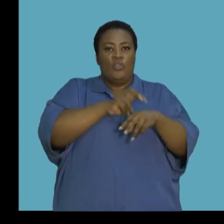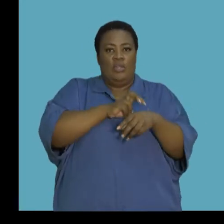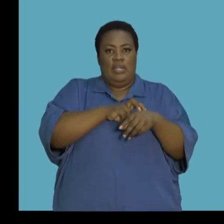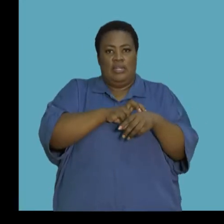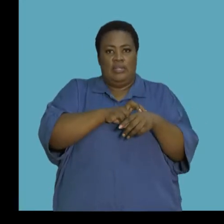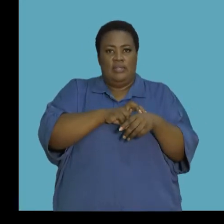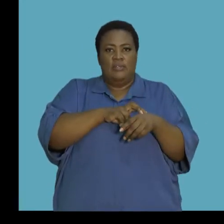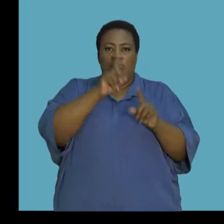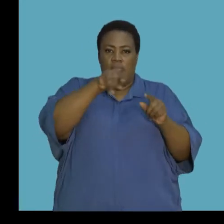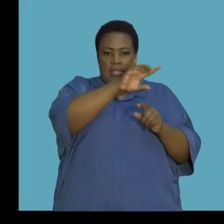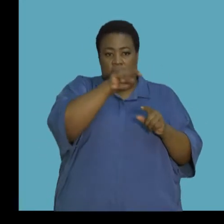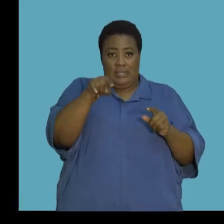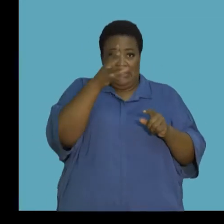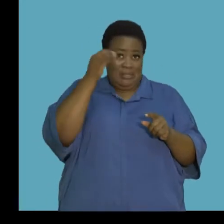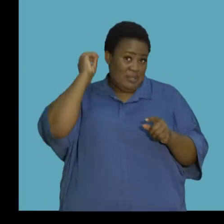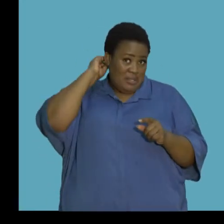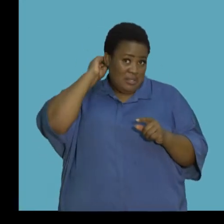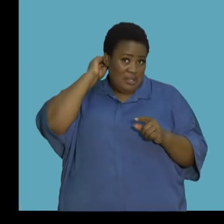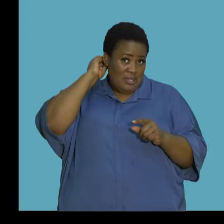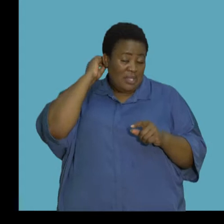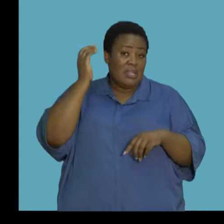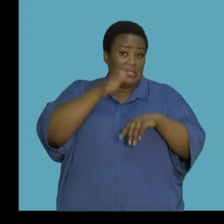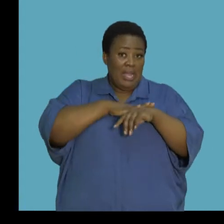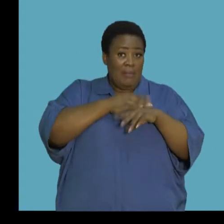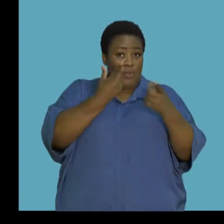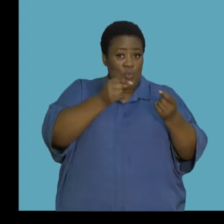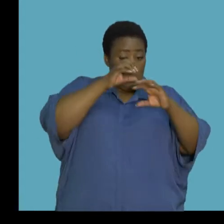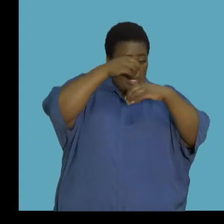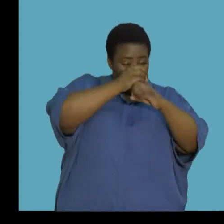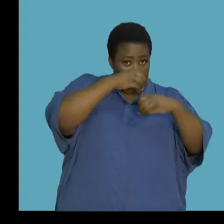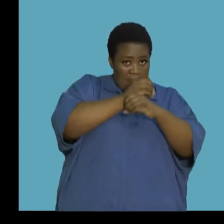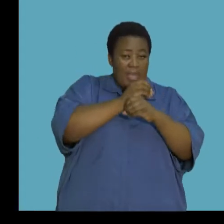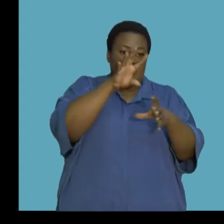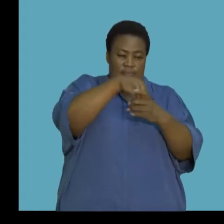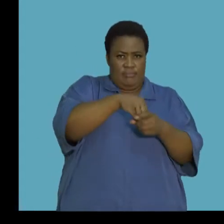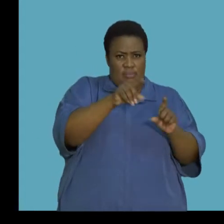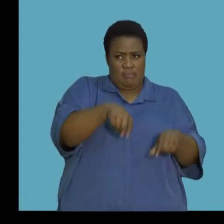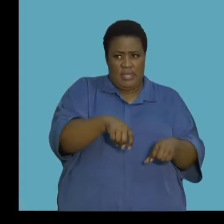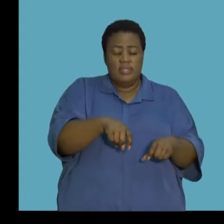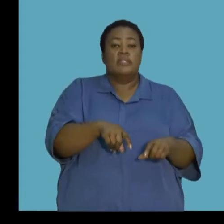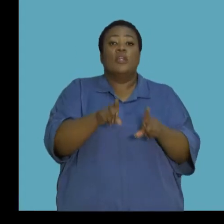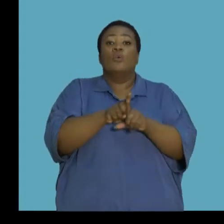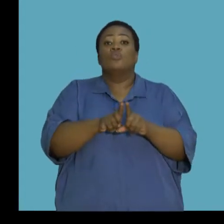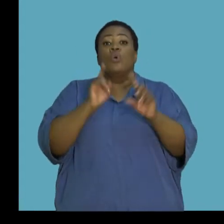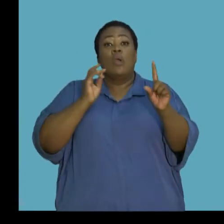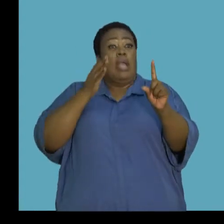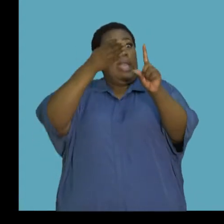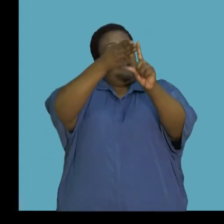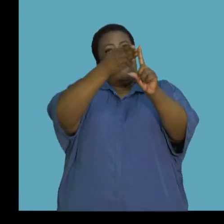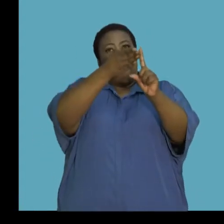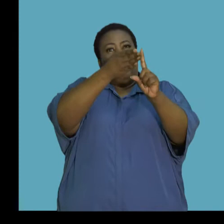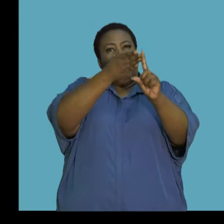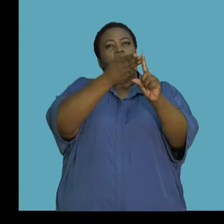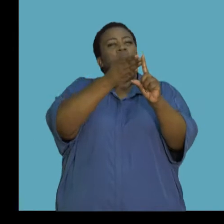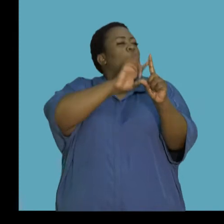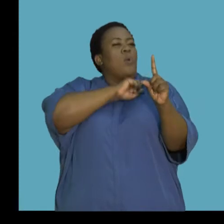be what we actually need to consider in our experiment. Okay, we've got to have an aim, and